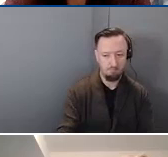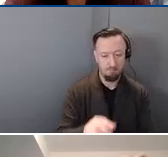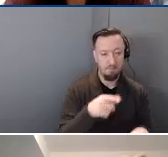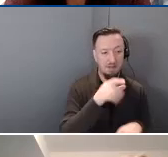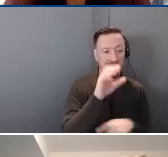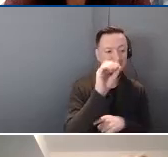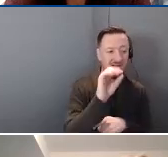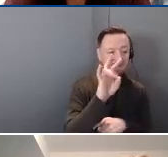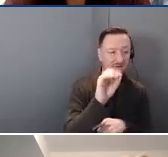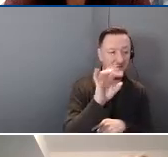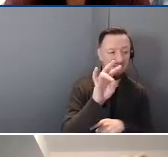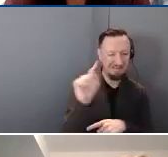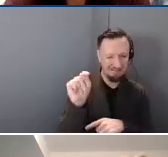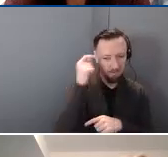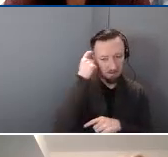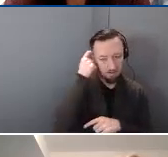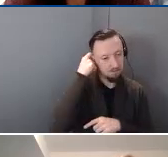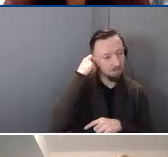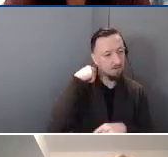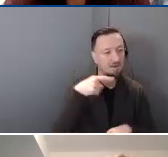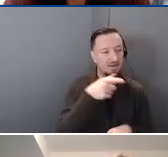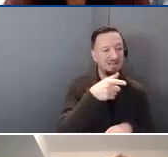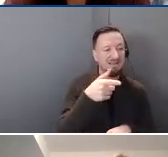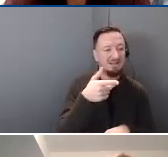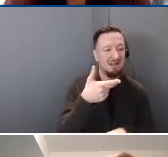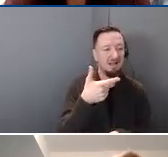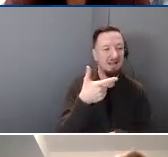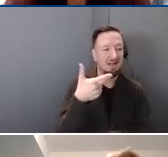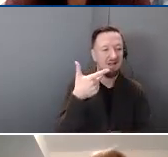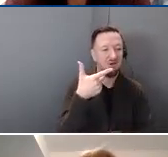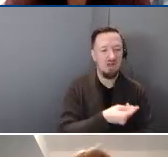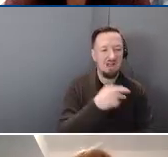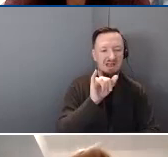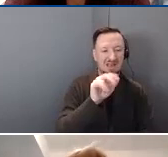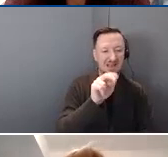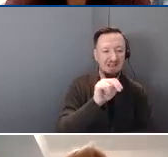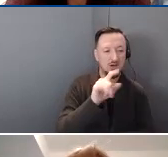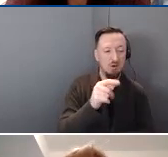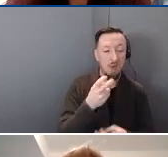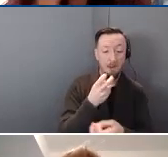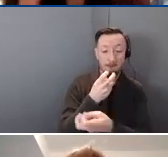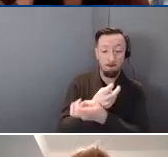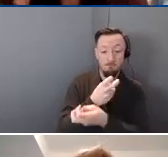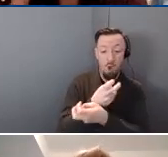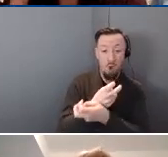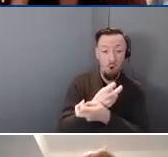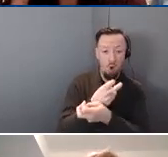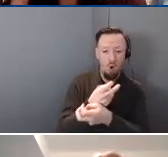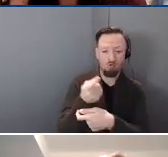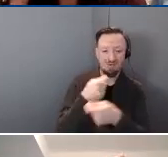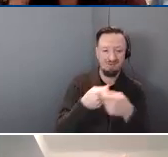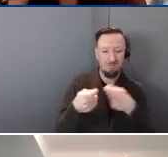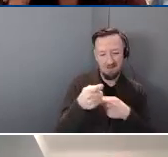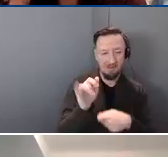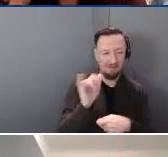0707T. And so this is an injection of bone substitute material. So for example,